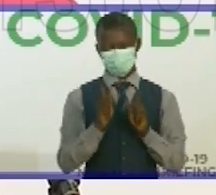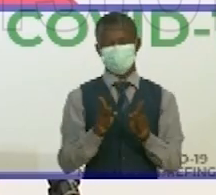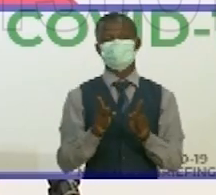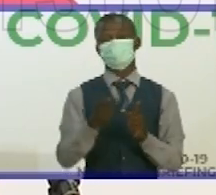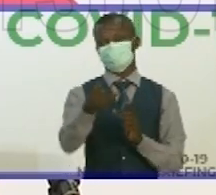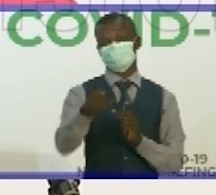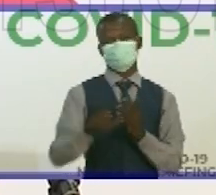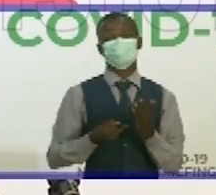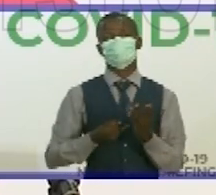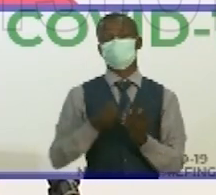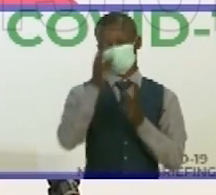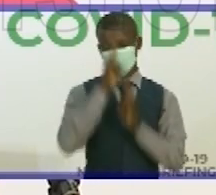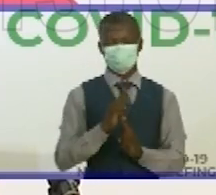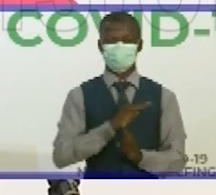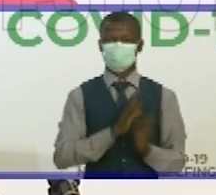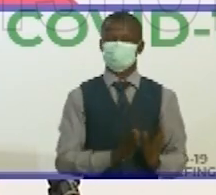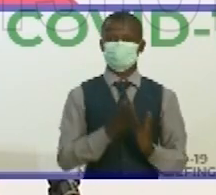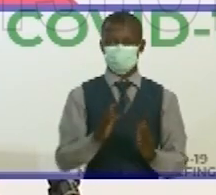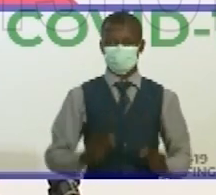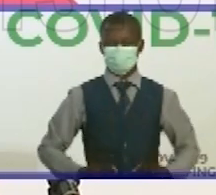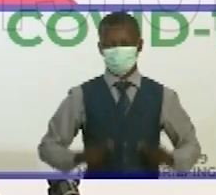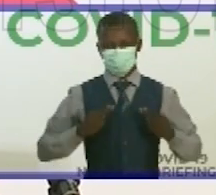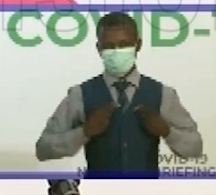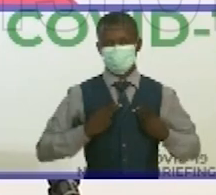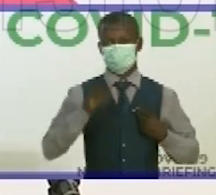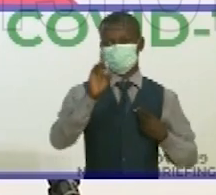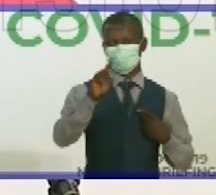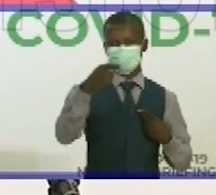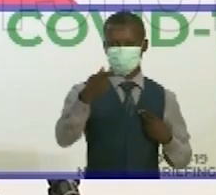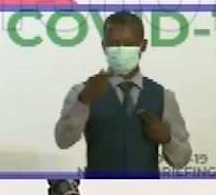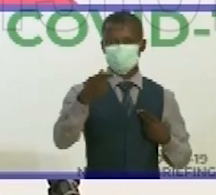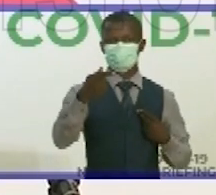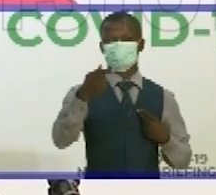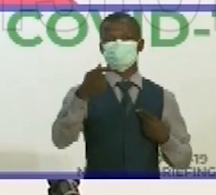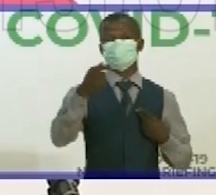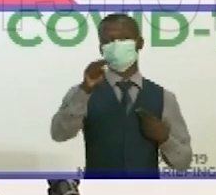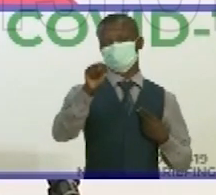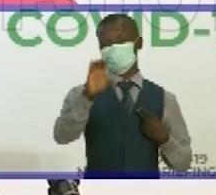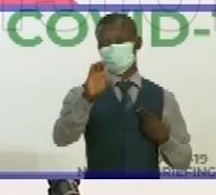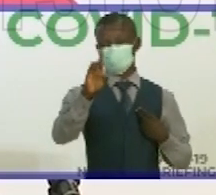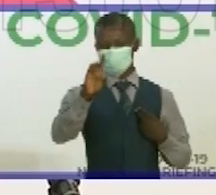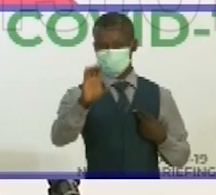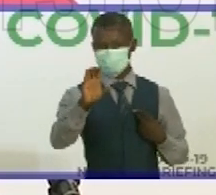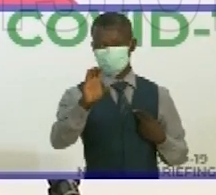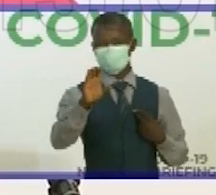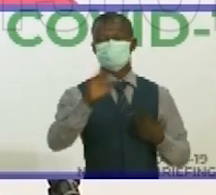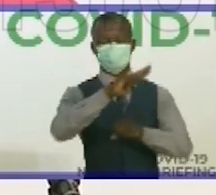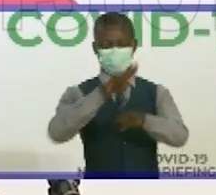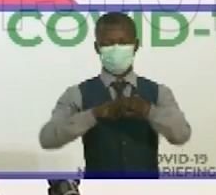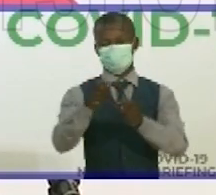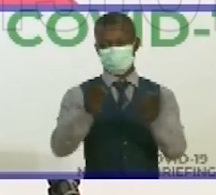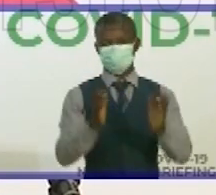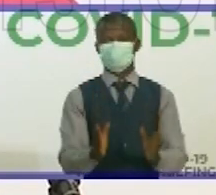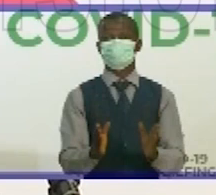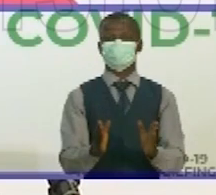to invite the Honorable Minister of Health, the DG, NCDC, and the National